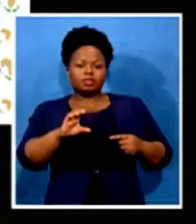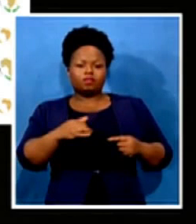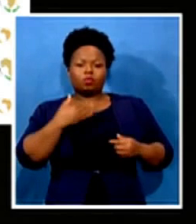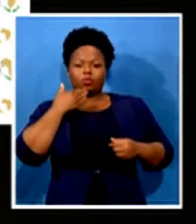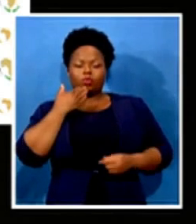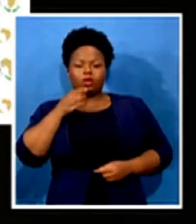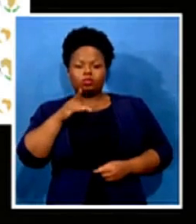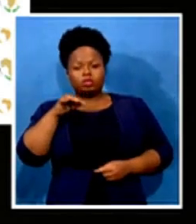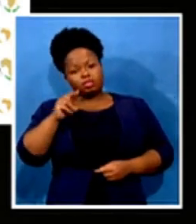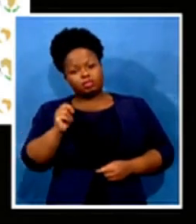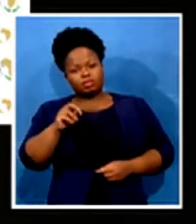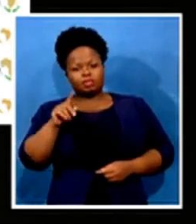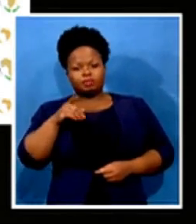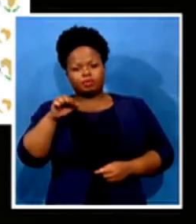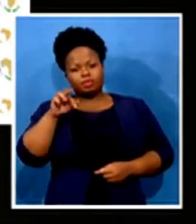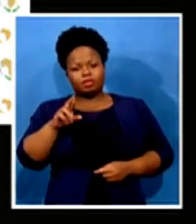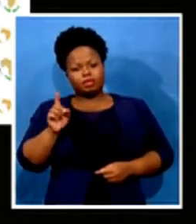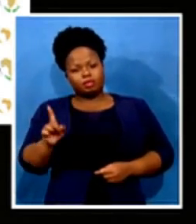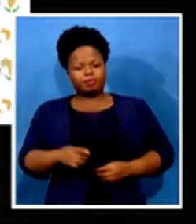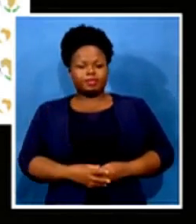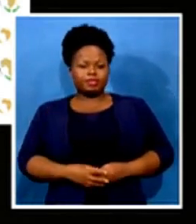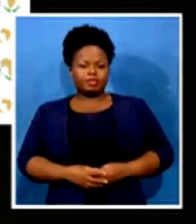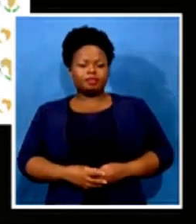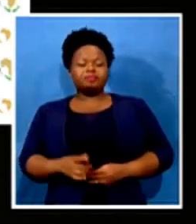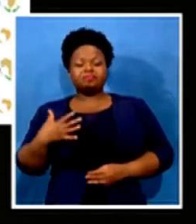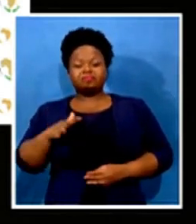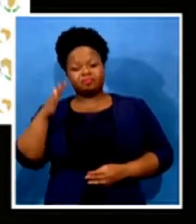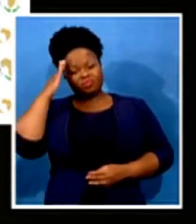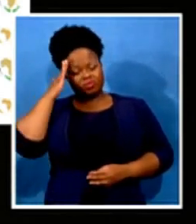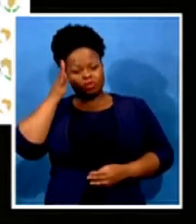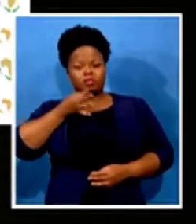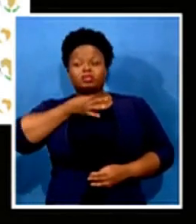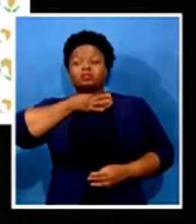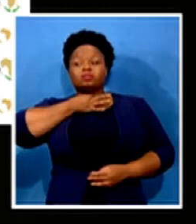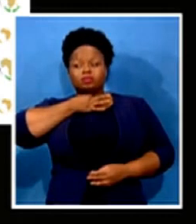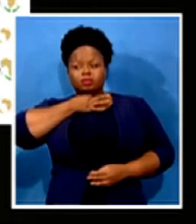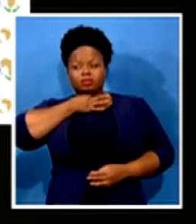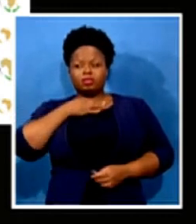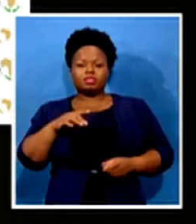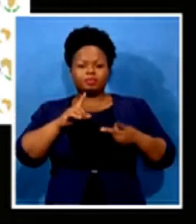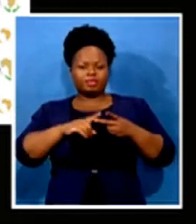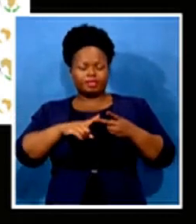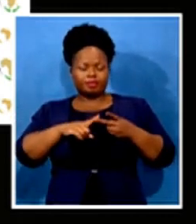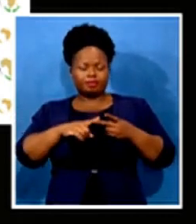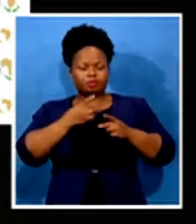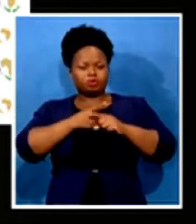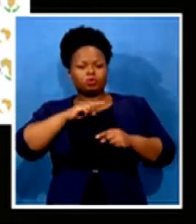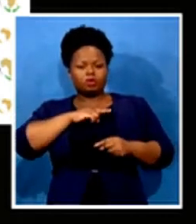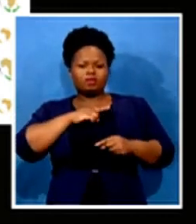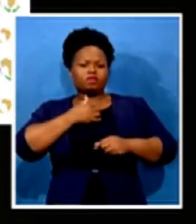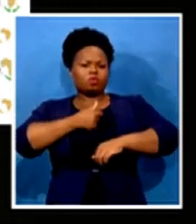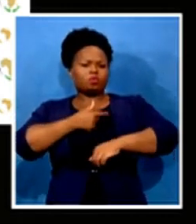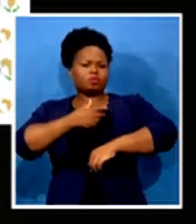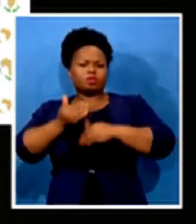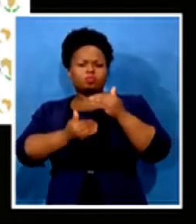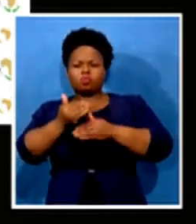Aldrian says, what are the risks if African states delay in the inoculation process? And how else can